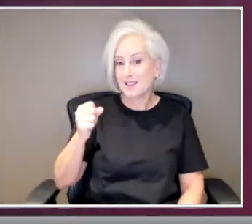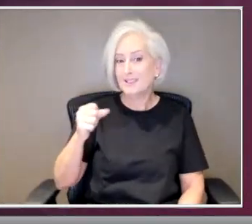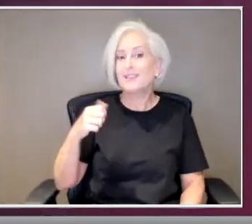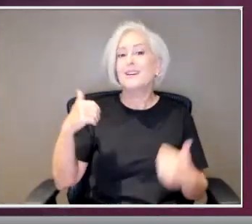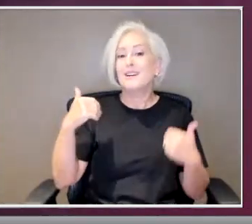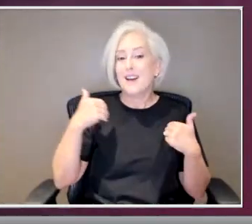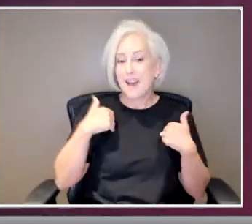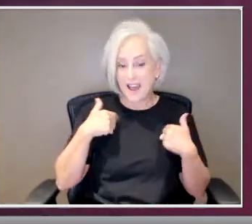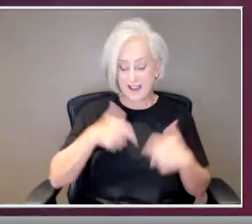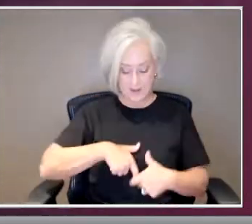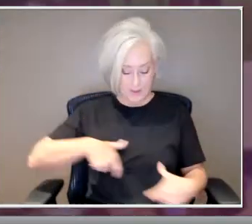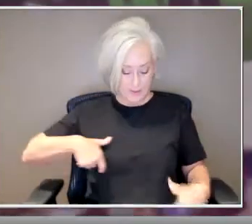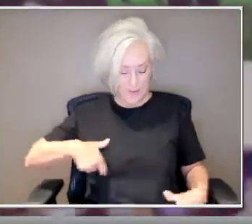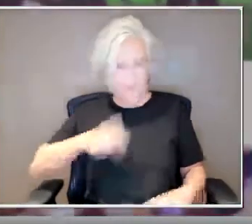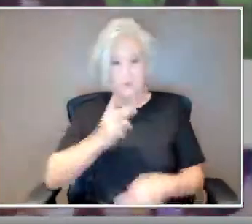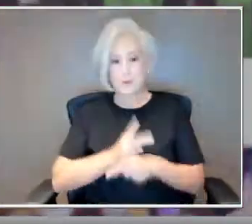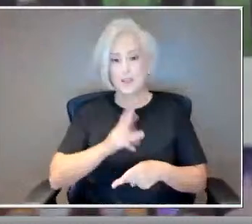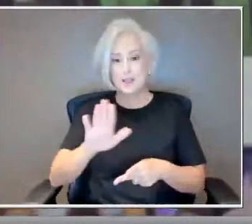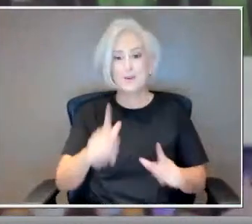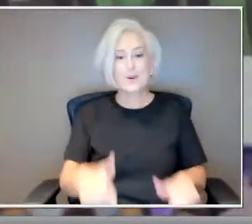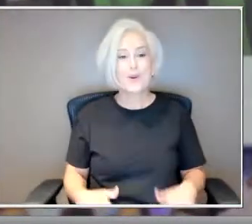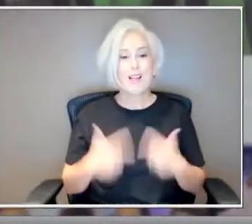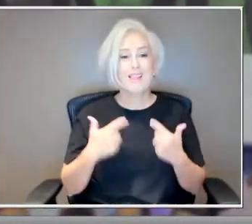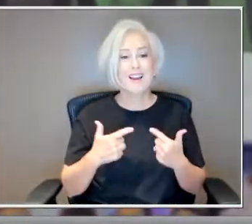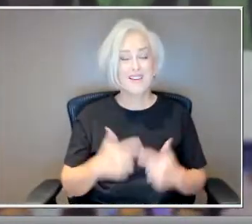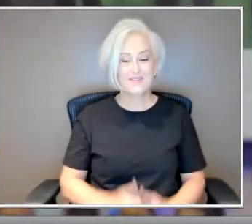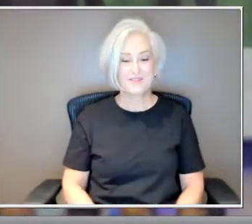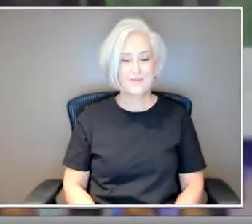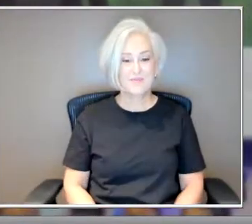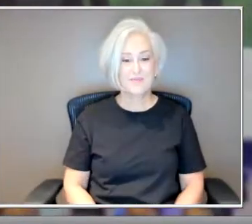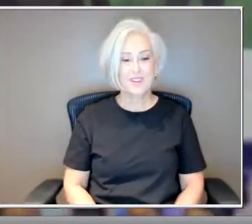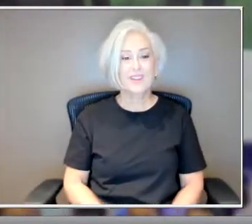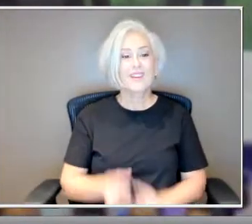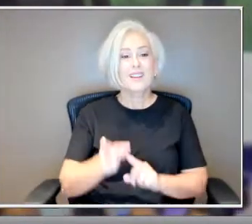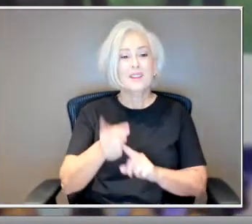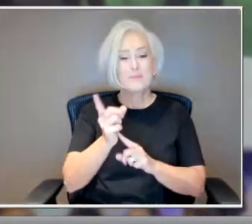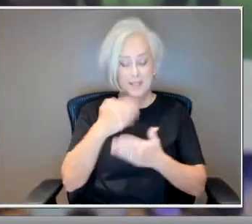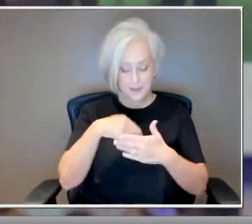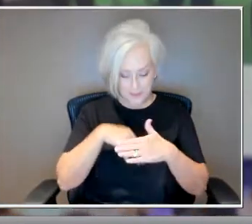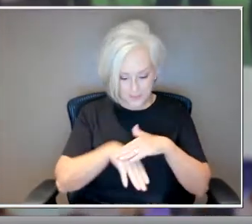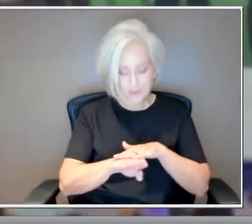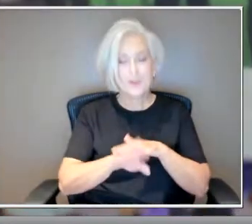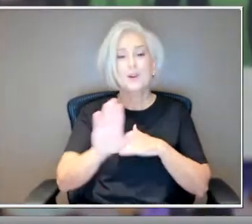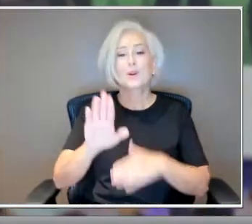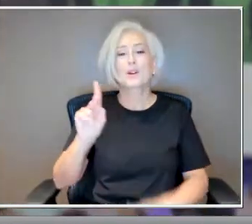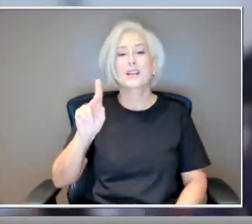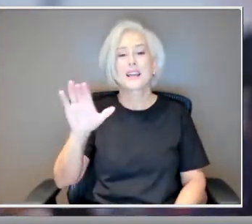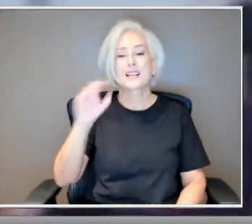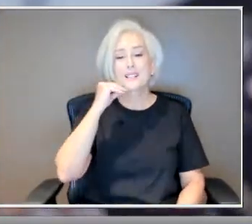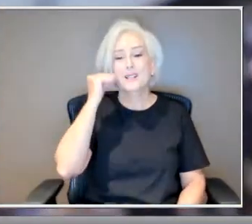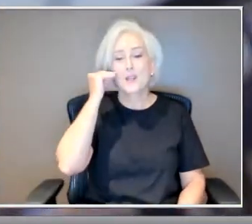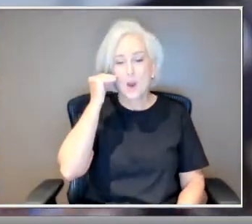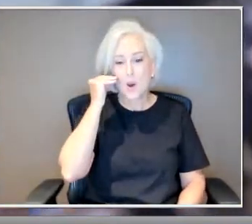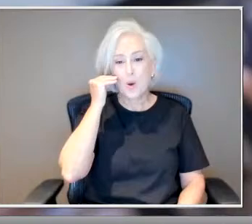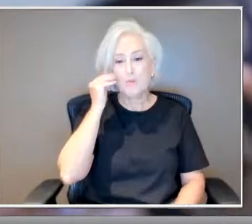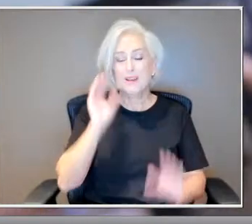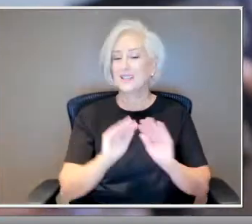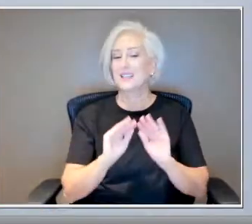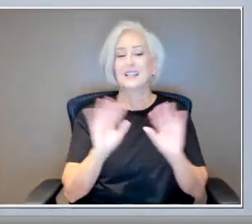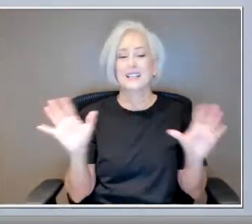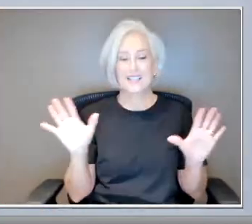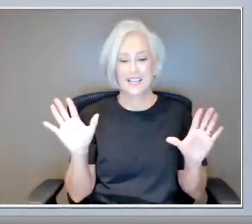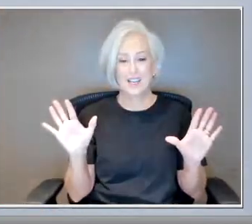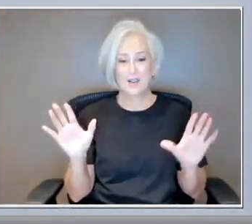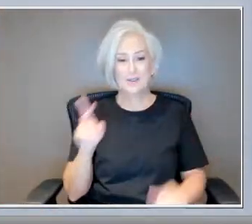keeps her alive. The minute you set foot in Erica Owens' Kansas City home, it is clear. This is my aunt, my